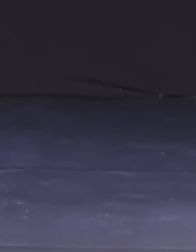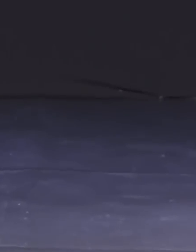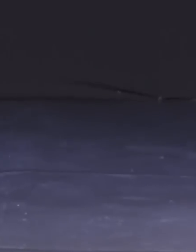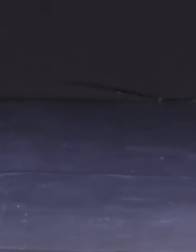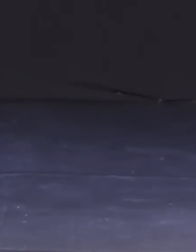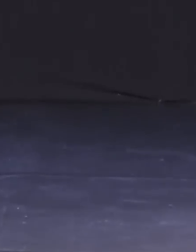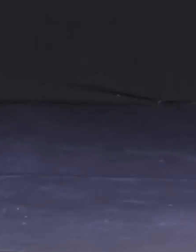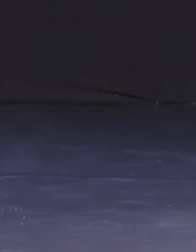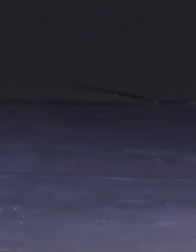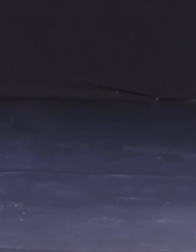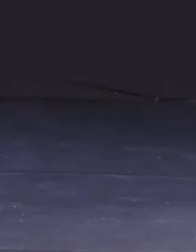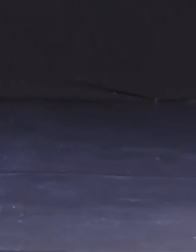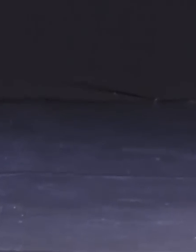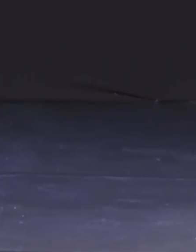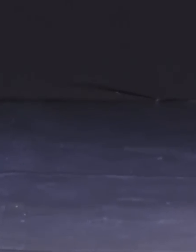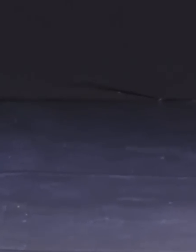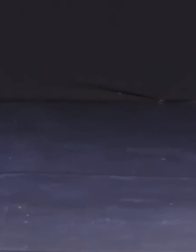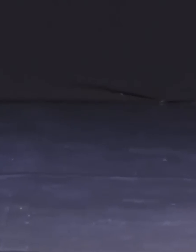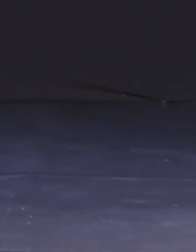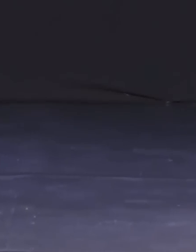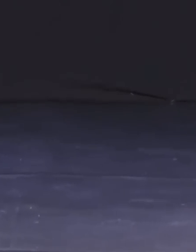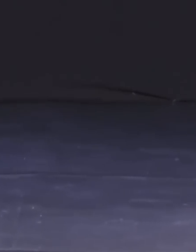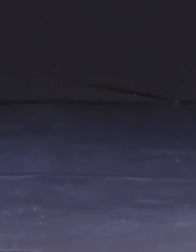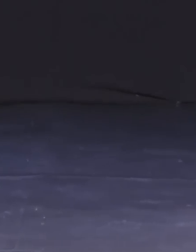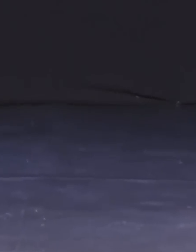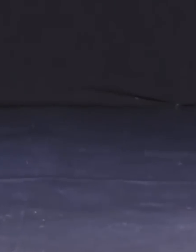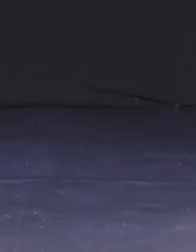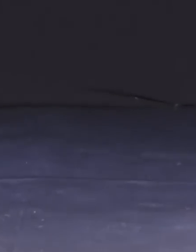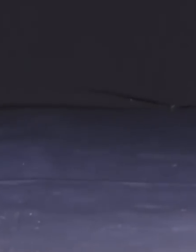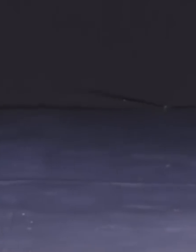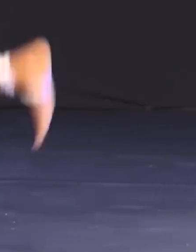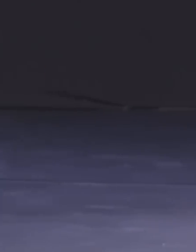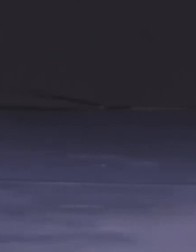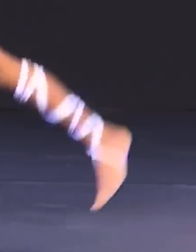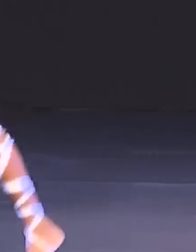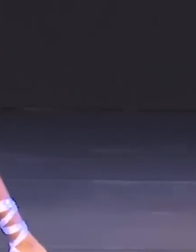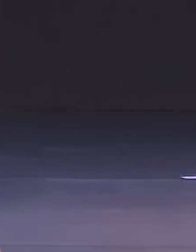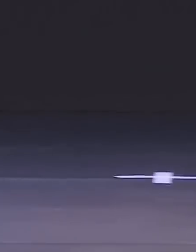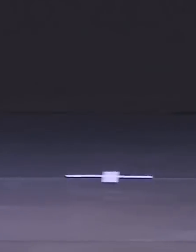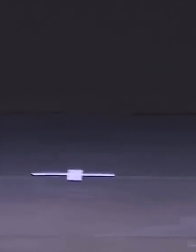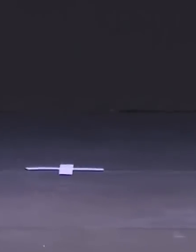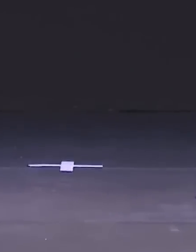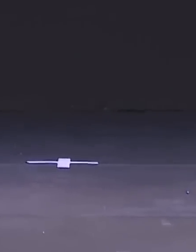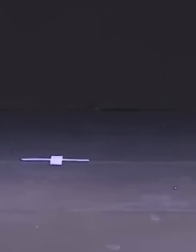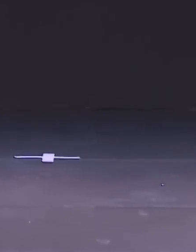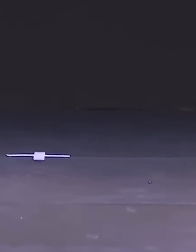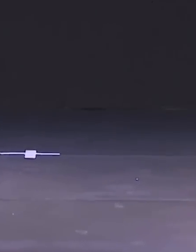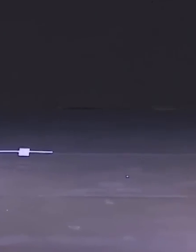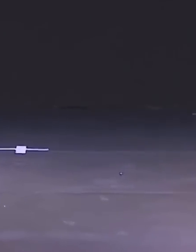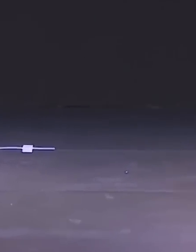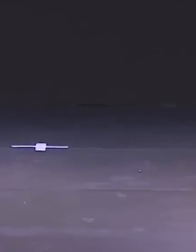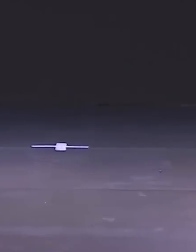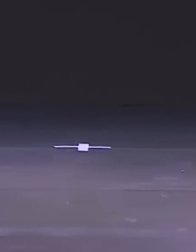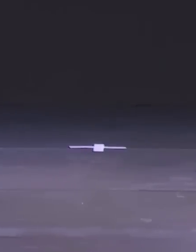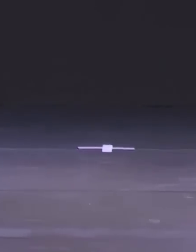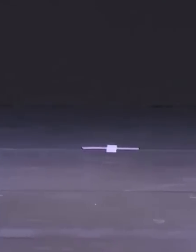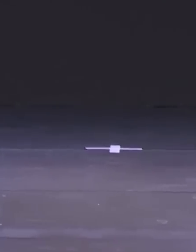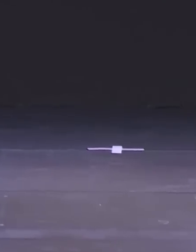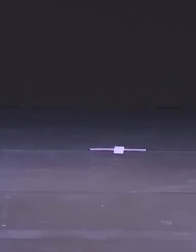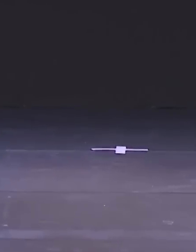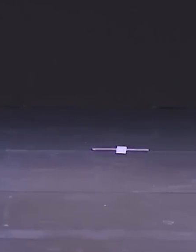solo competitors in their age groups. 9-year-old Araya Baino from Acroflex Gymnastics. Again, it's all about showing